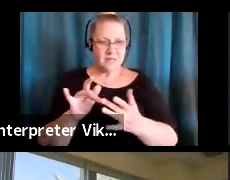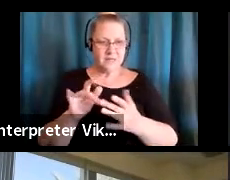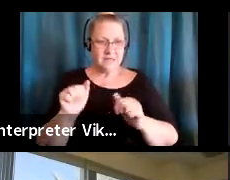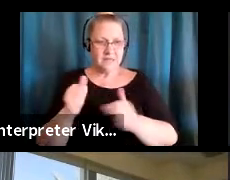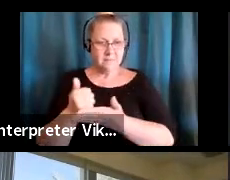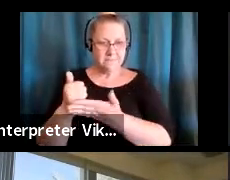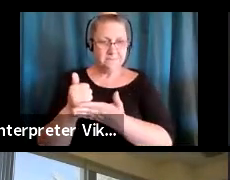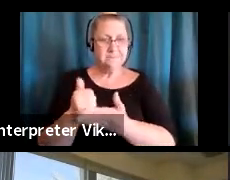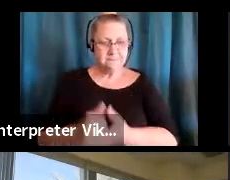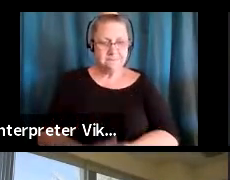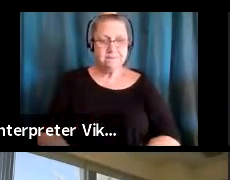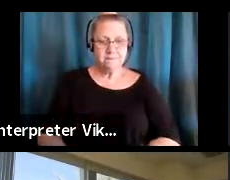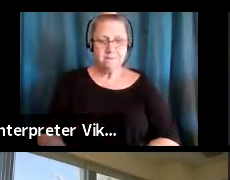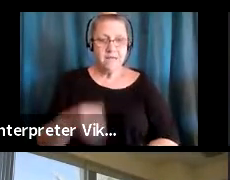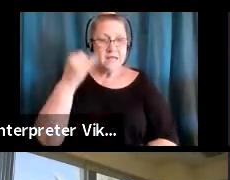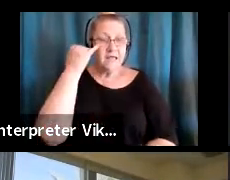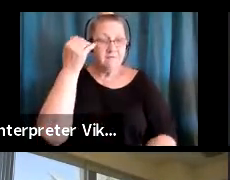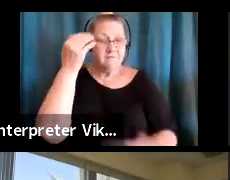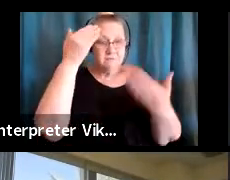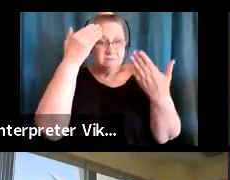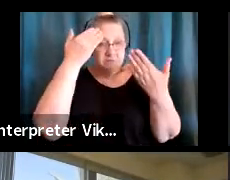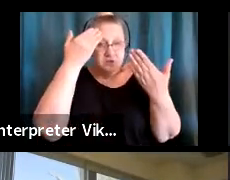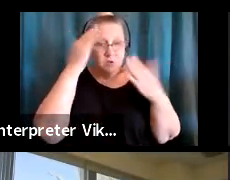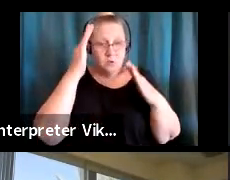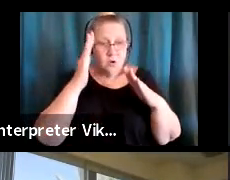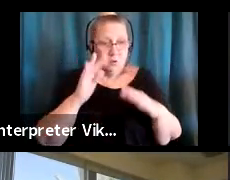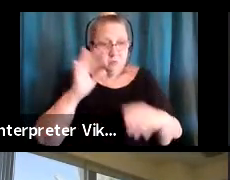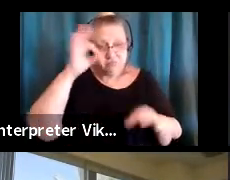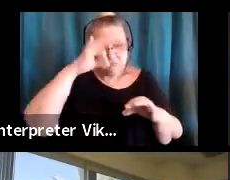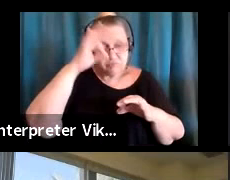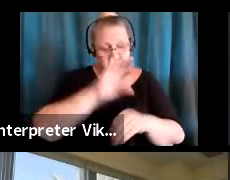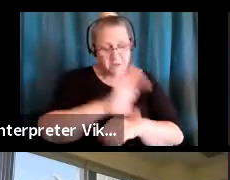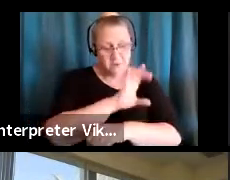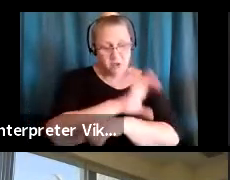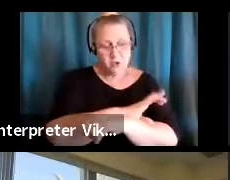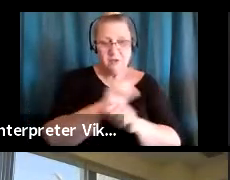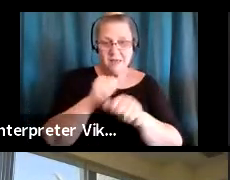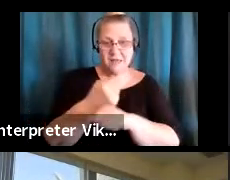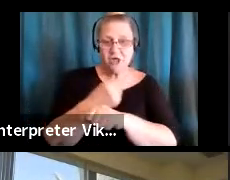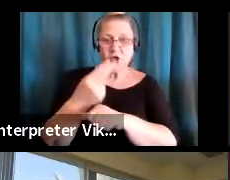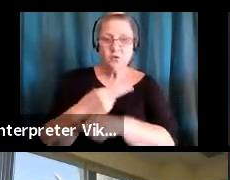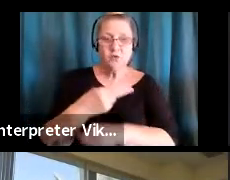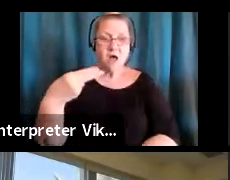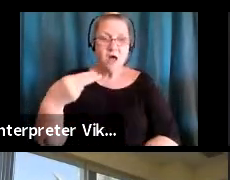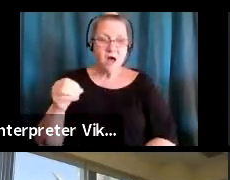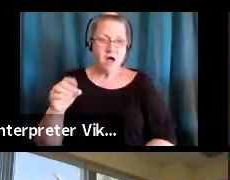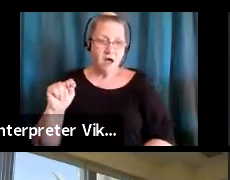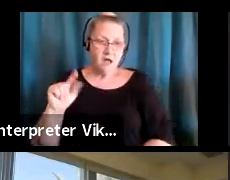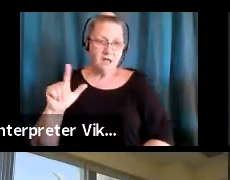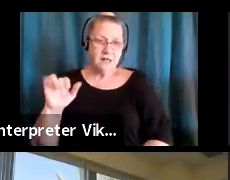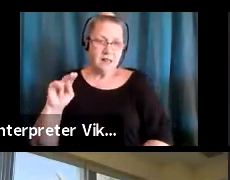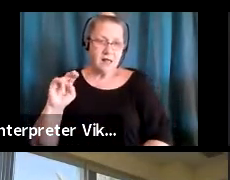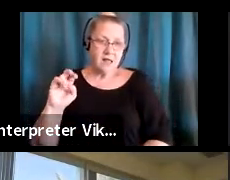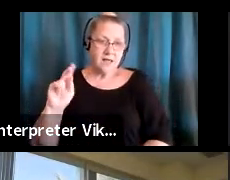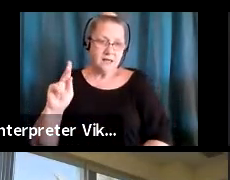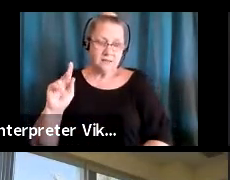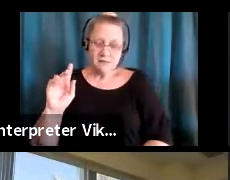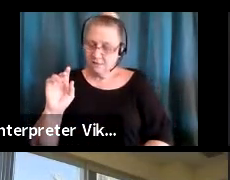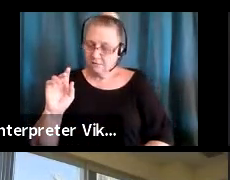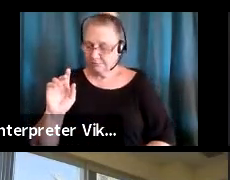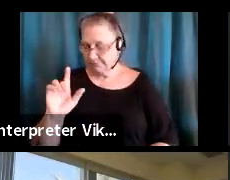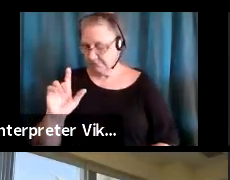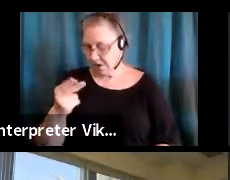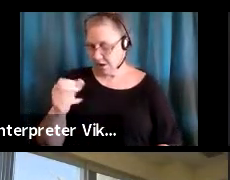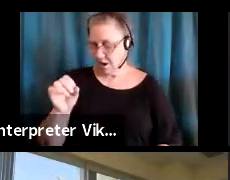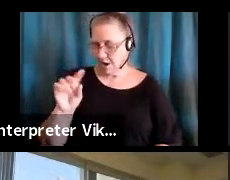not digitally savvy or not interested in using their computer, they can use a hotline to make sure that we can get them connected